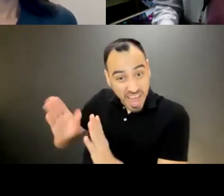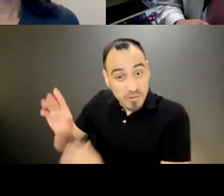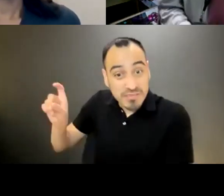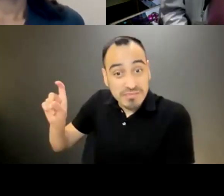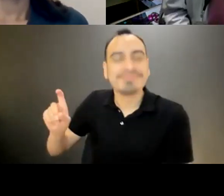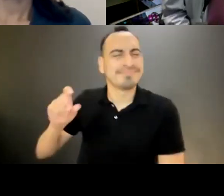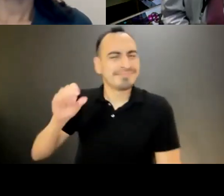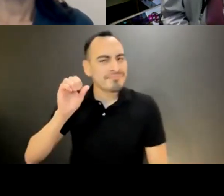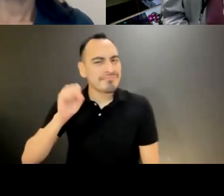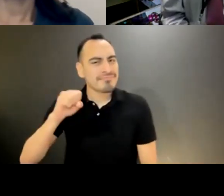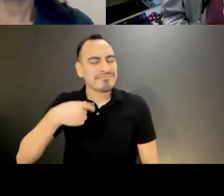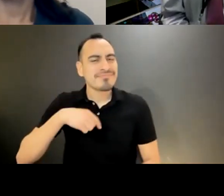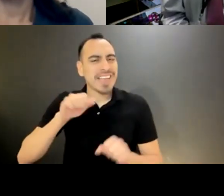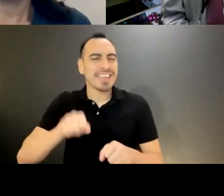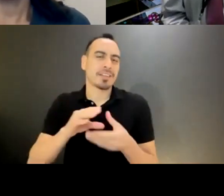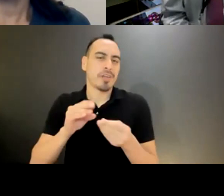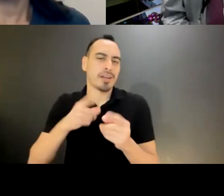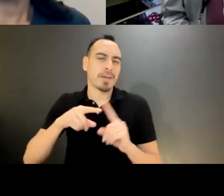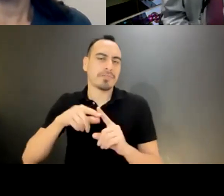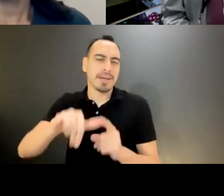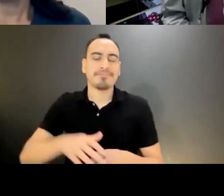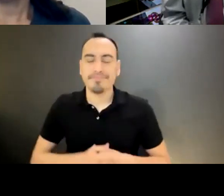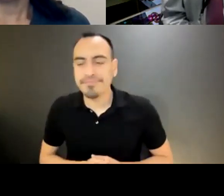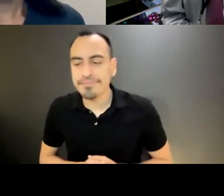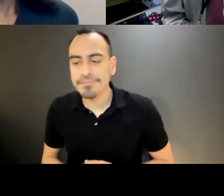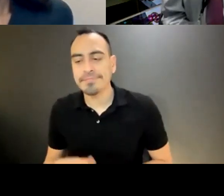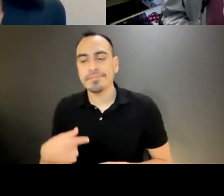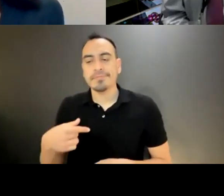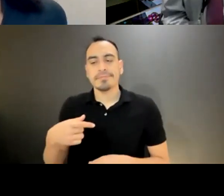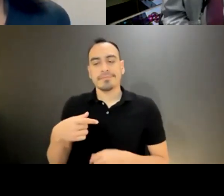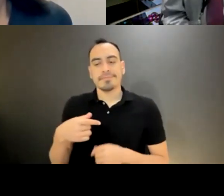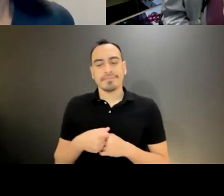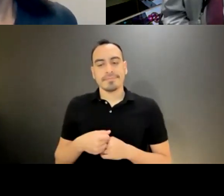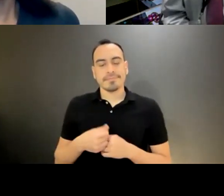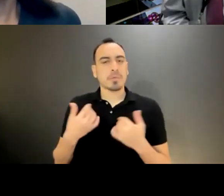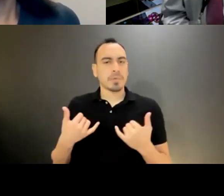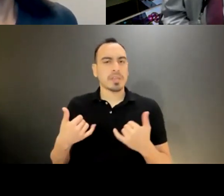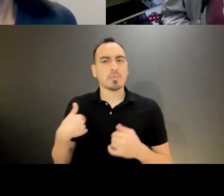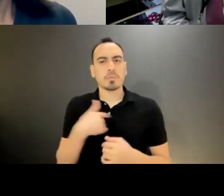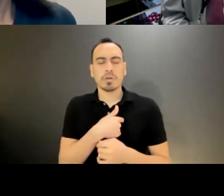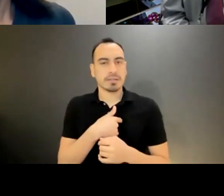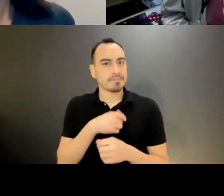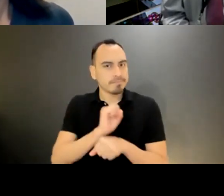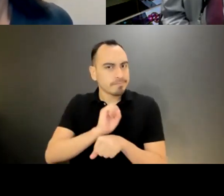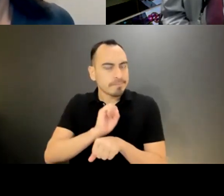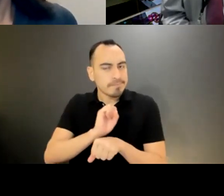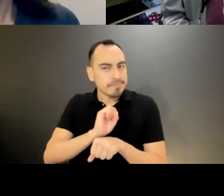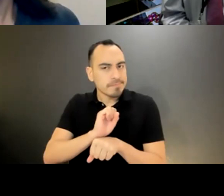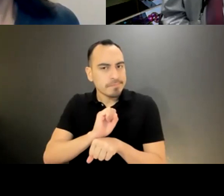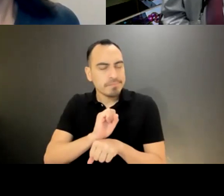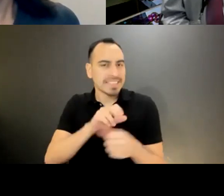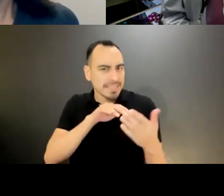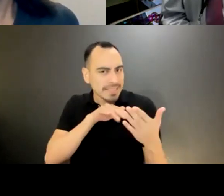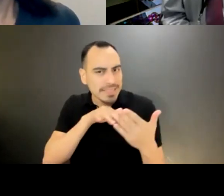Yeah, I can mention it. So we're in the midst of doing a study